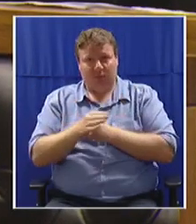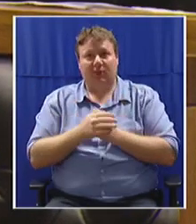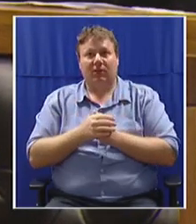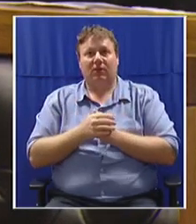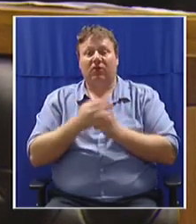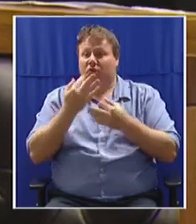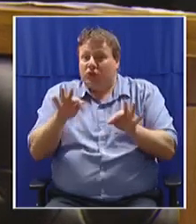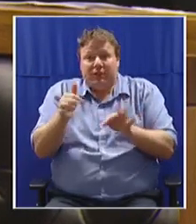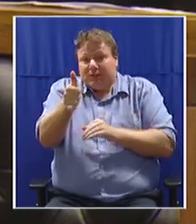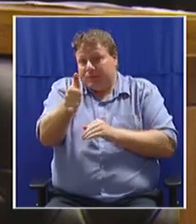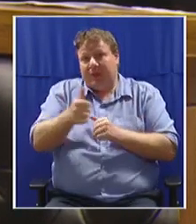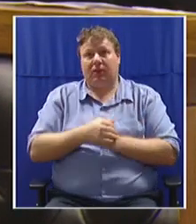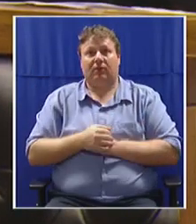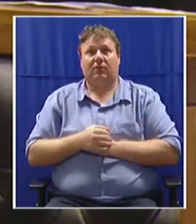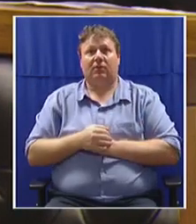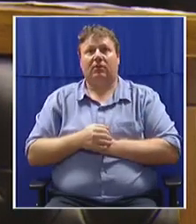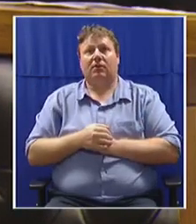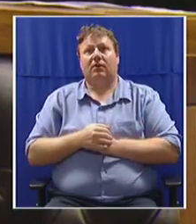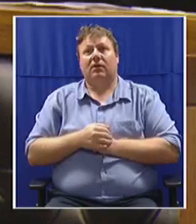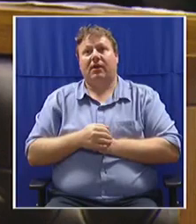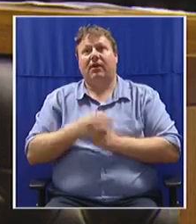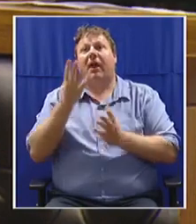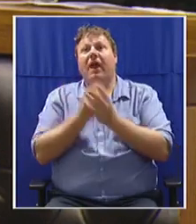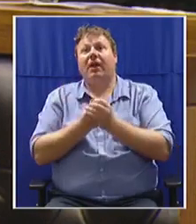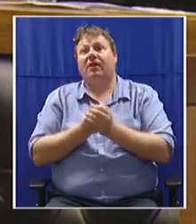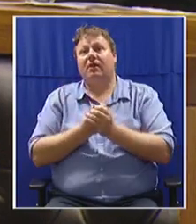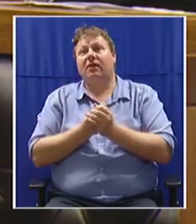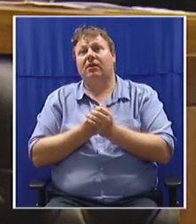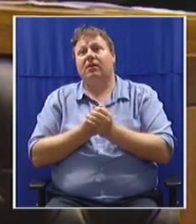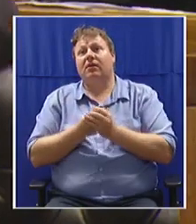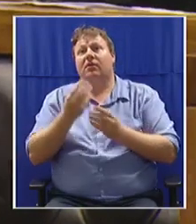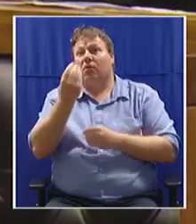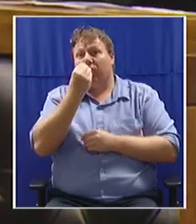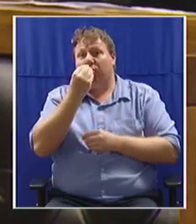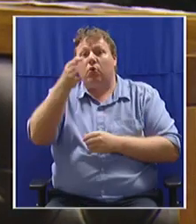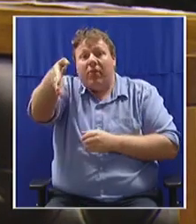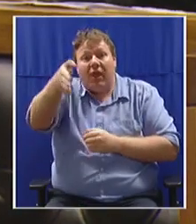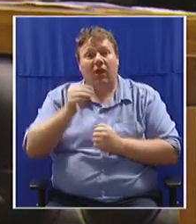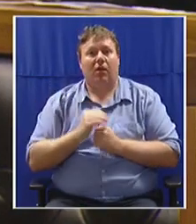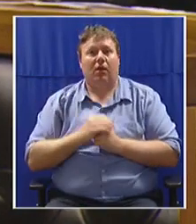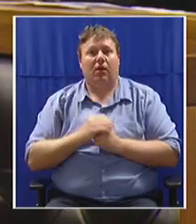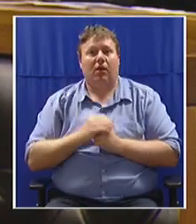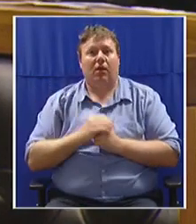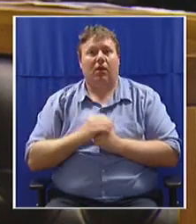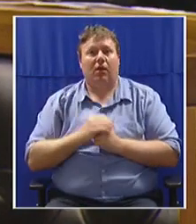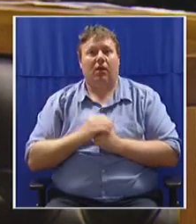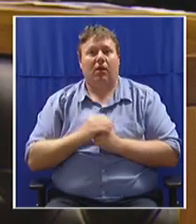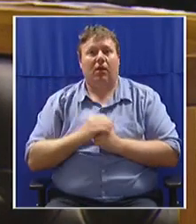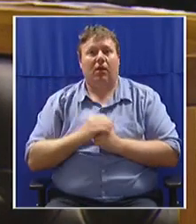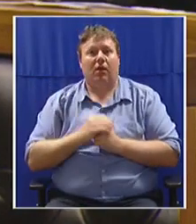free. And they get food at school. Well,